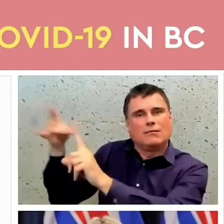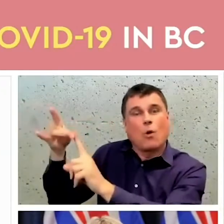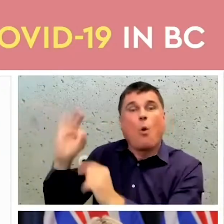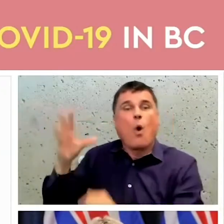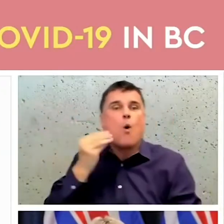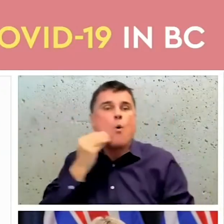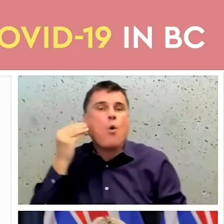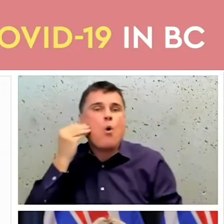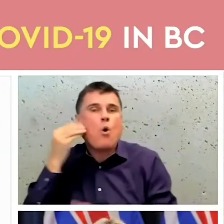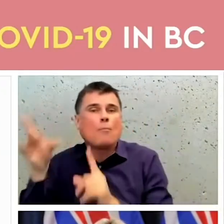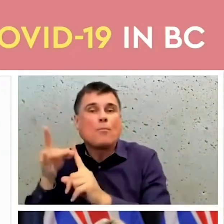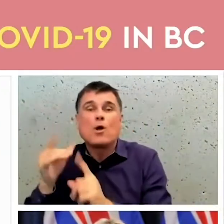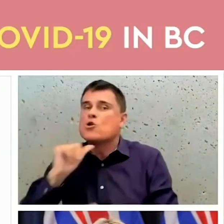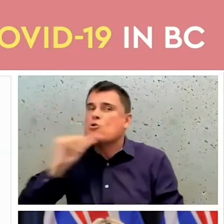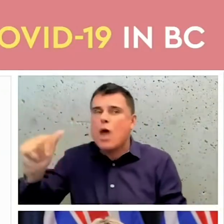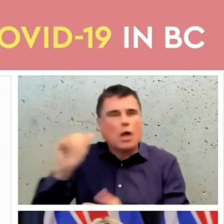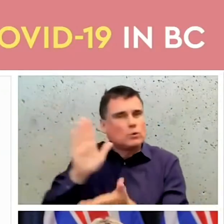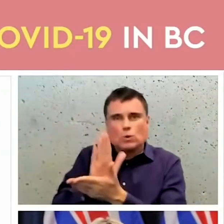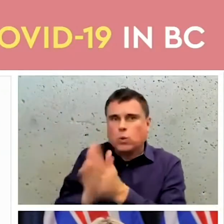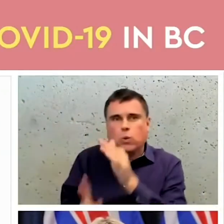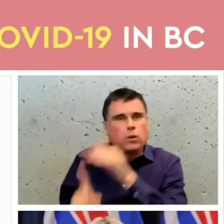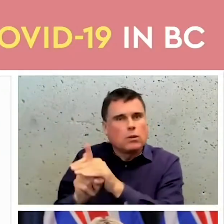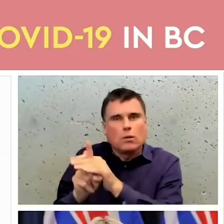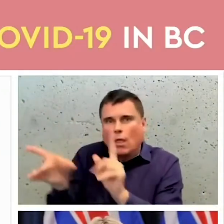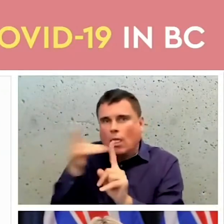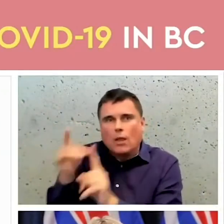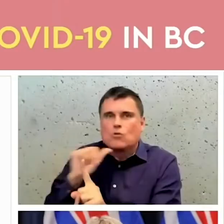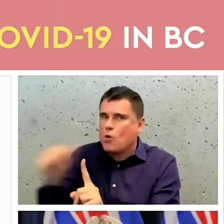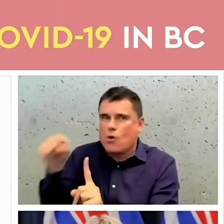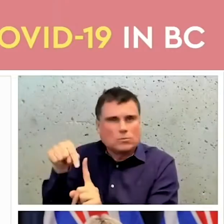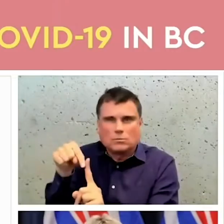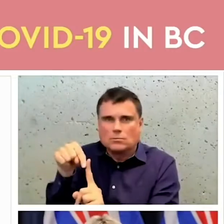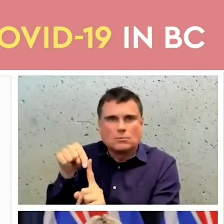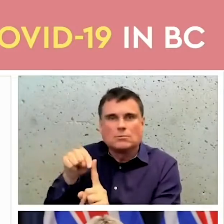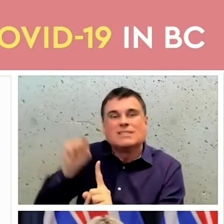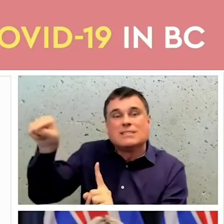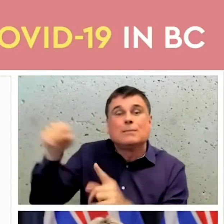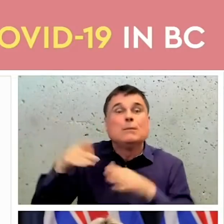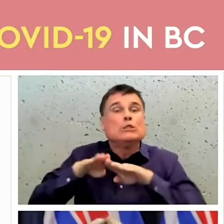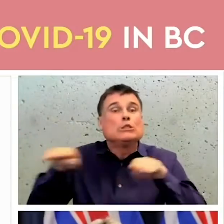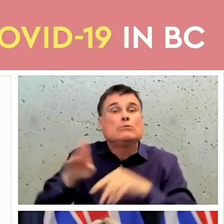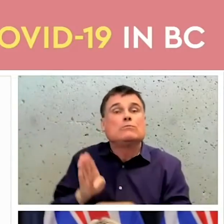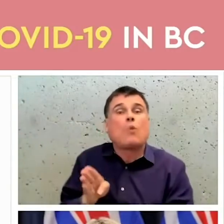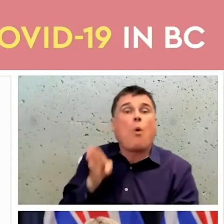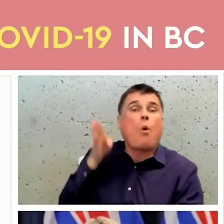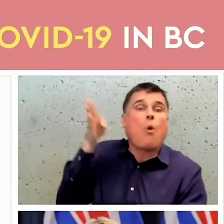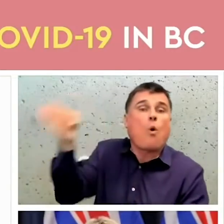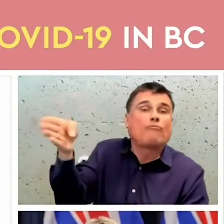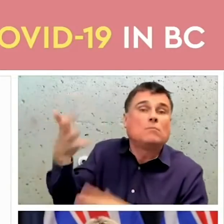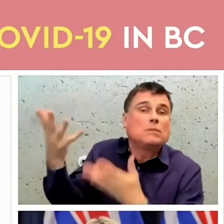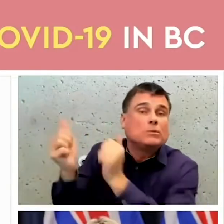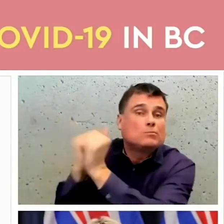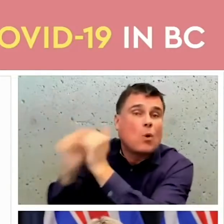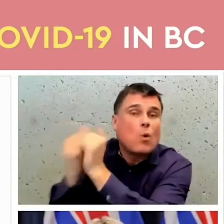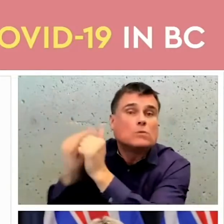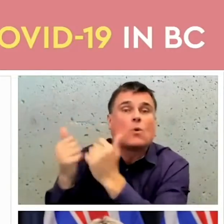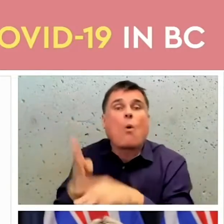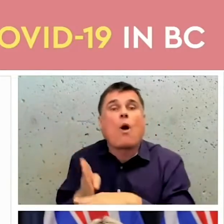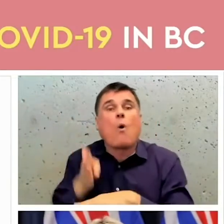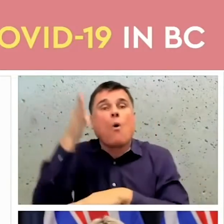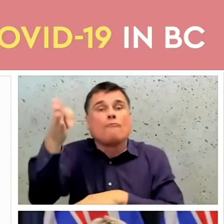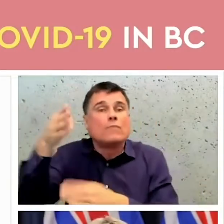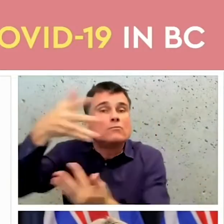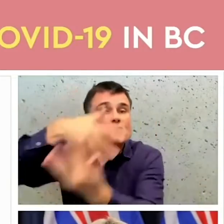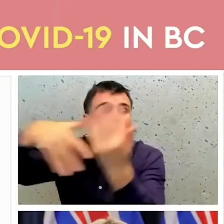children have social groups or activities outside of the school setting where there's transmission as well, and then the